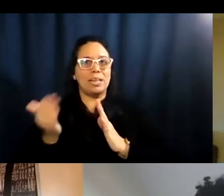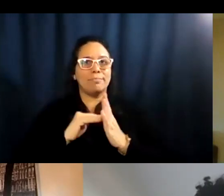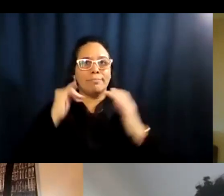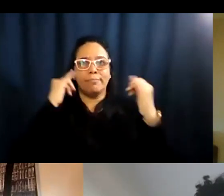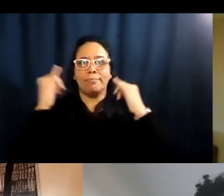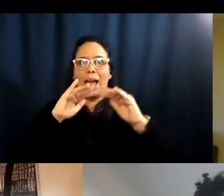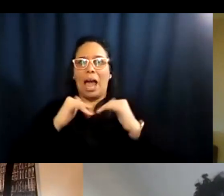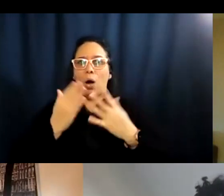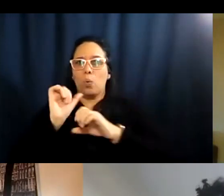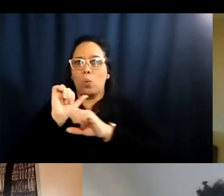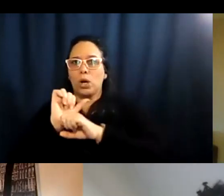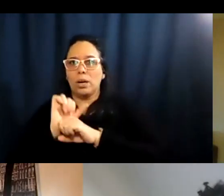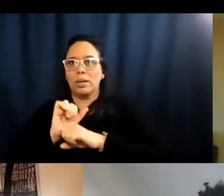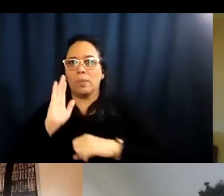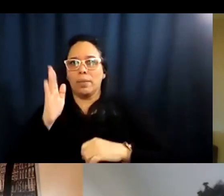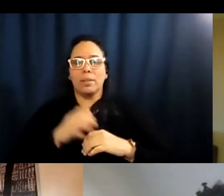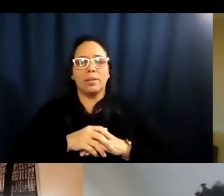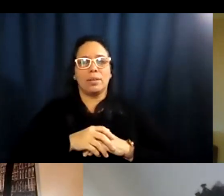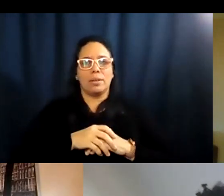So yes, can we